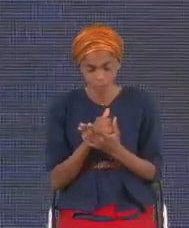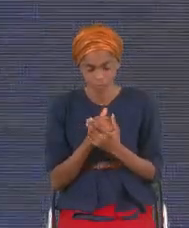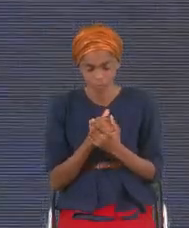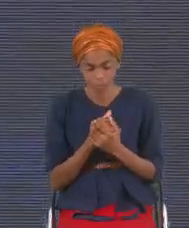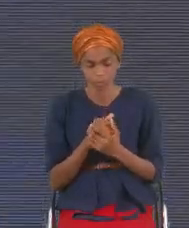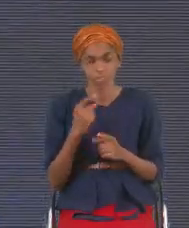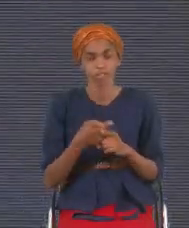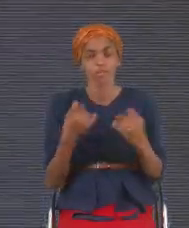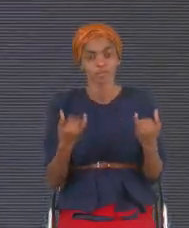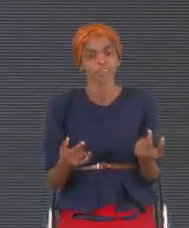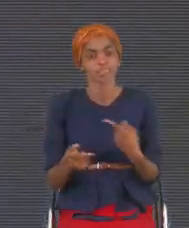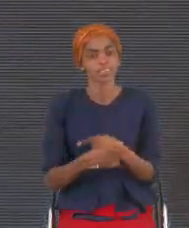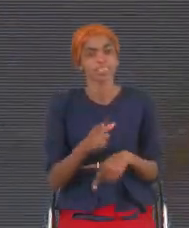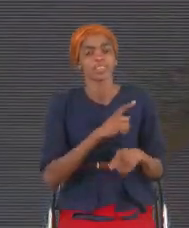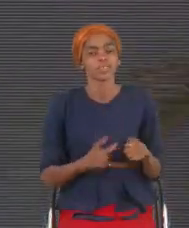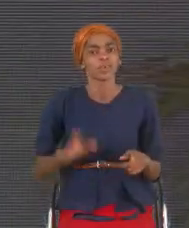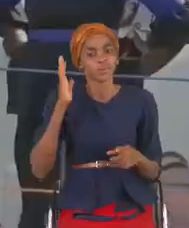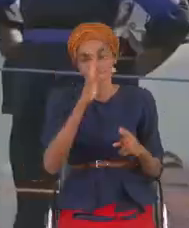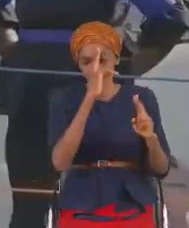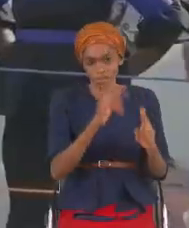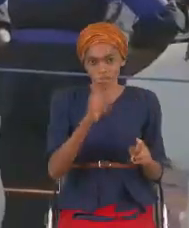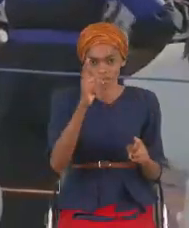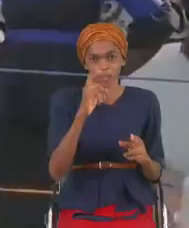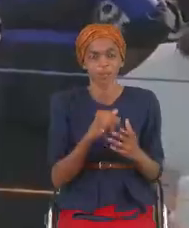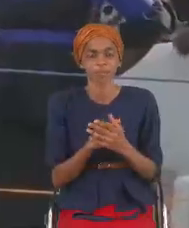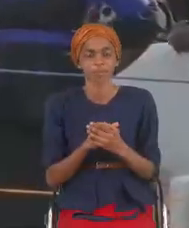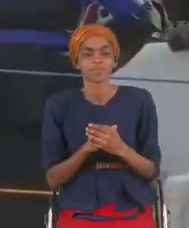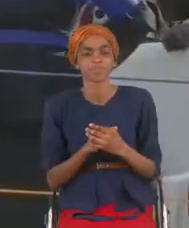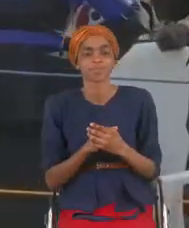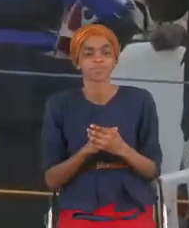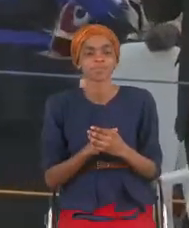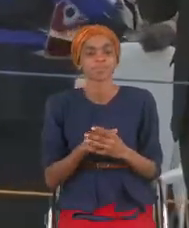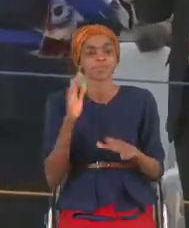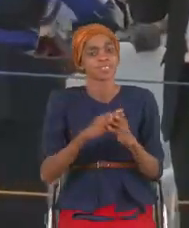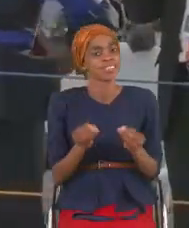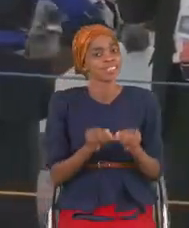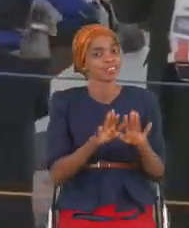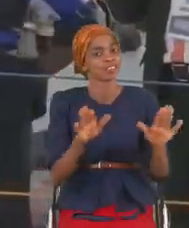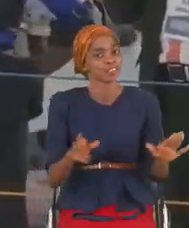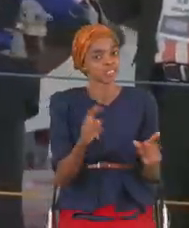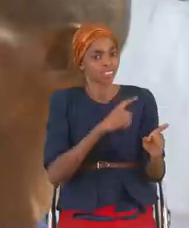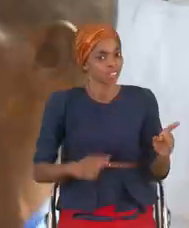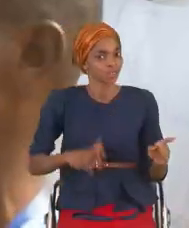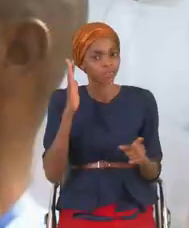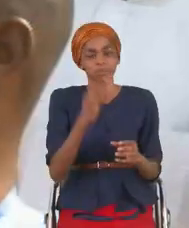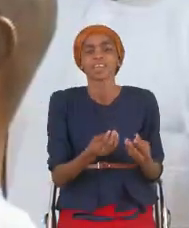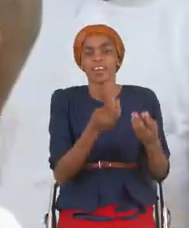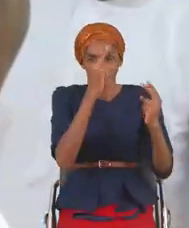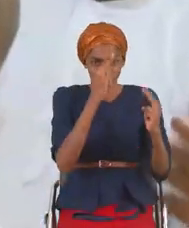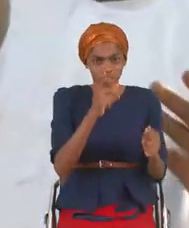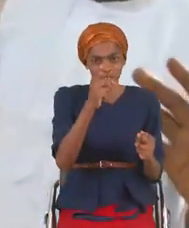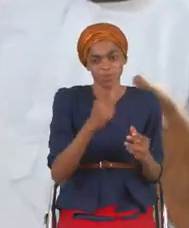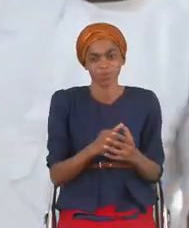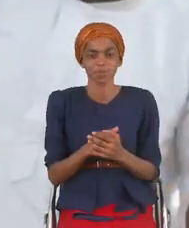from today the lord will honor you on the field the lord will honor you